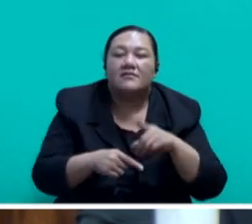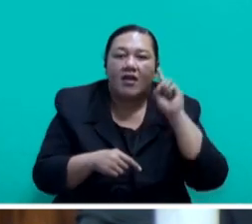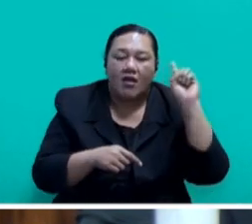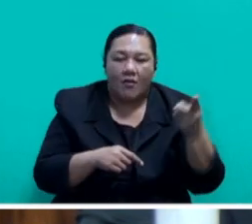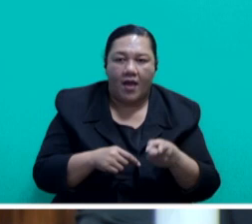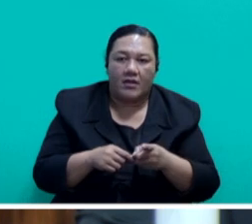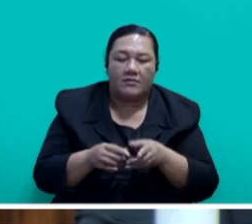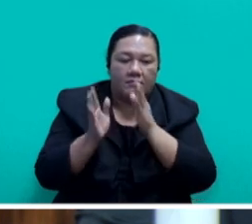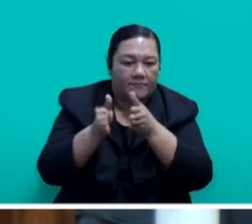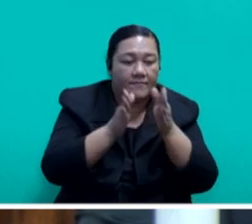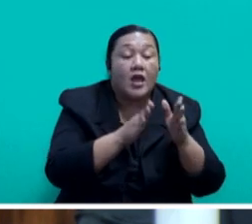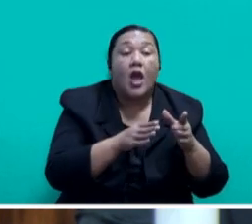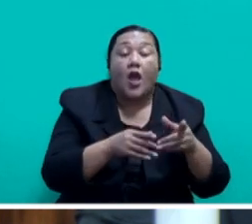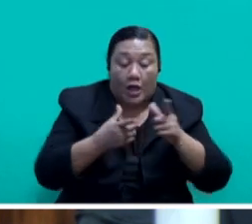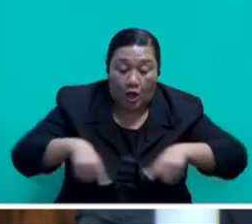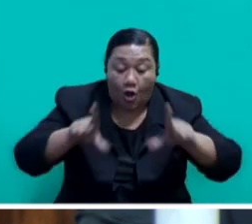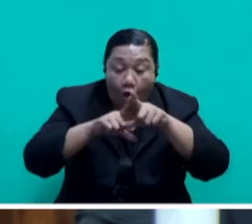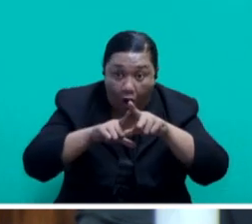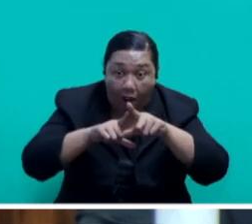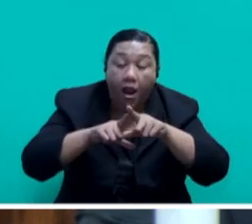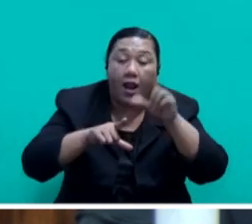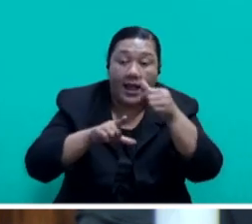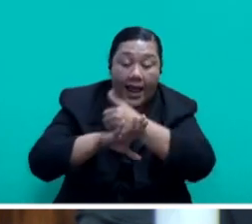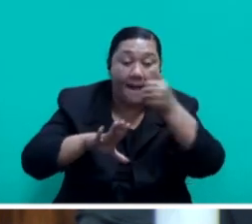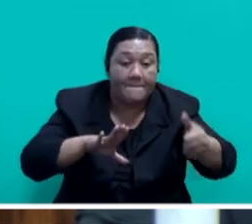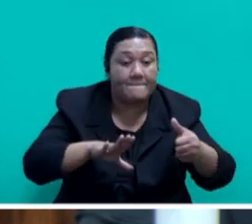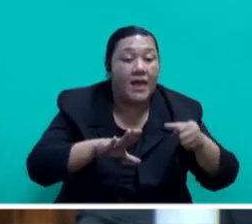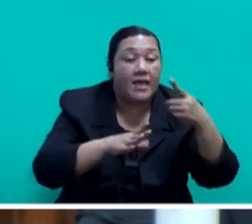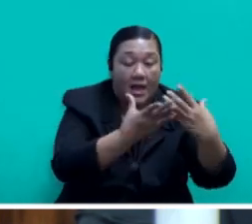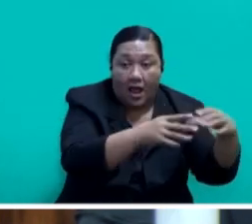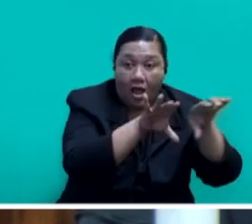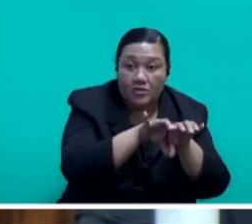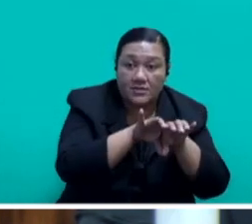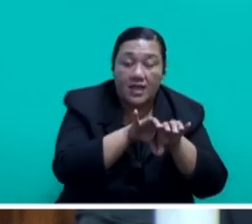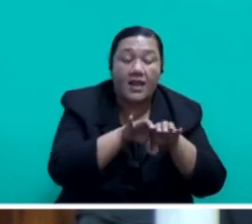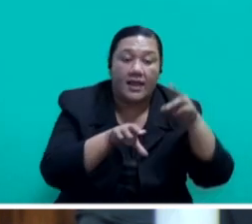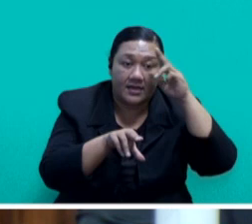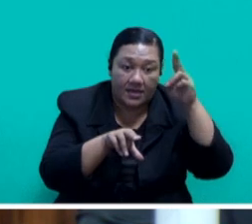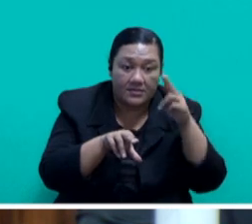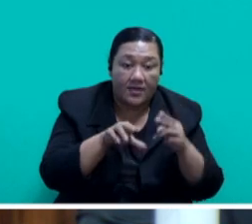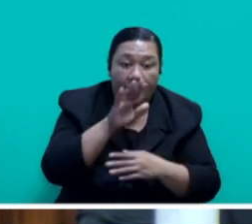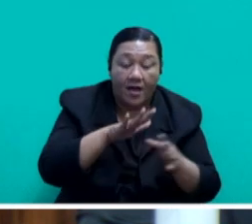to Department of Local Government, municipal councils, National Fire Authority,